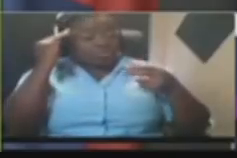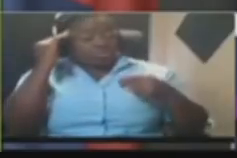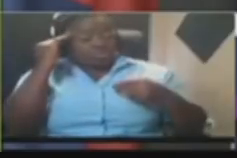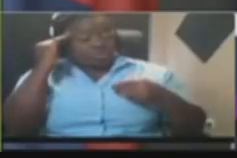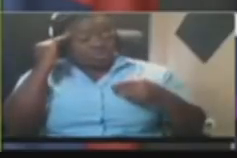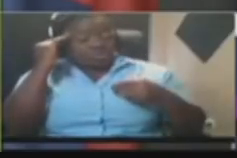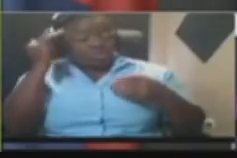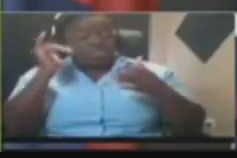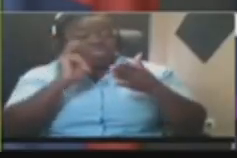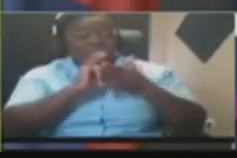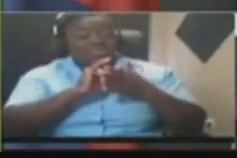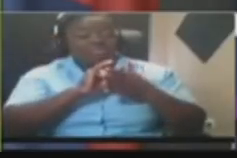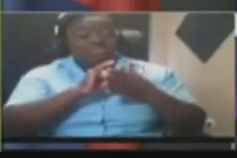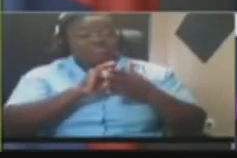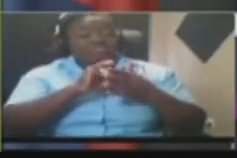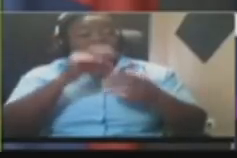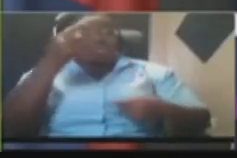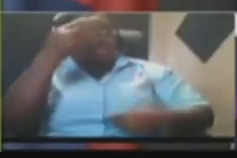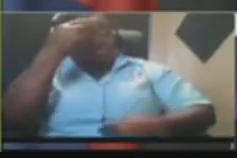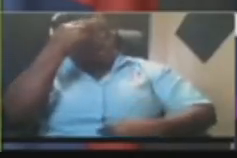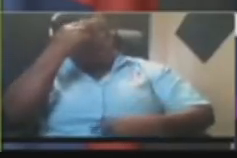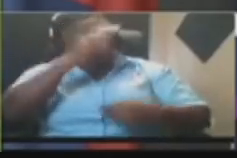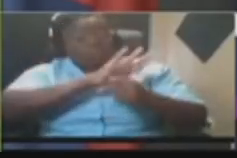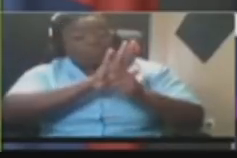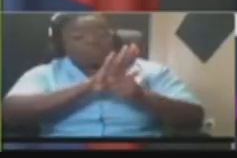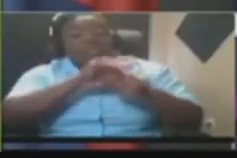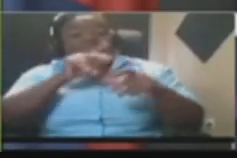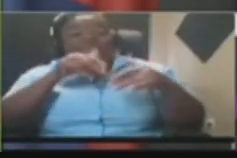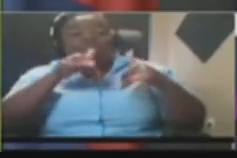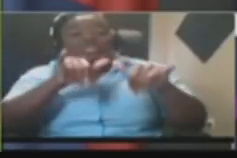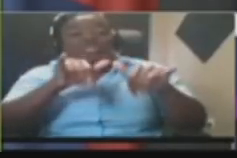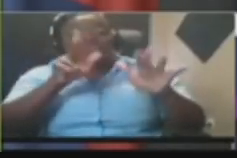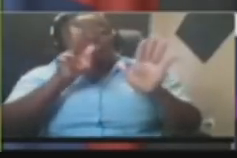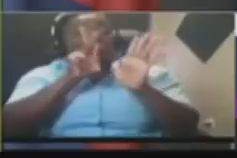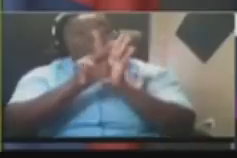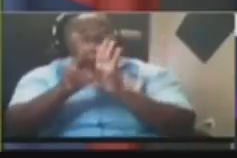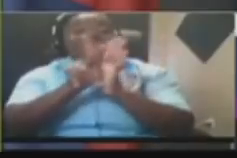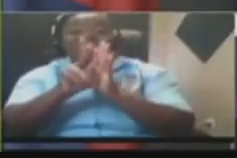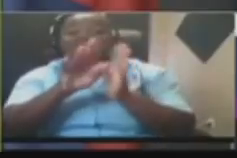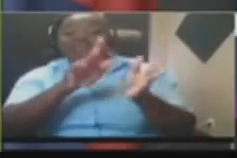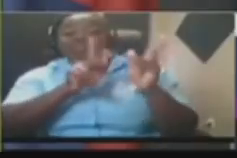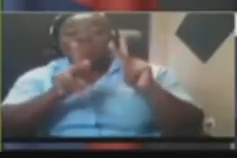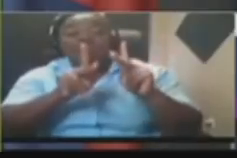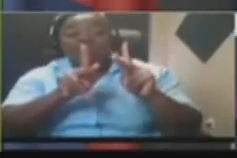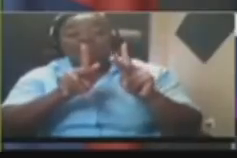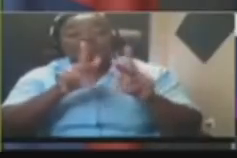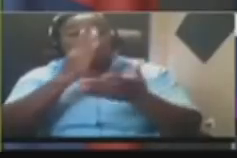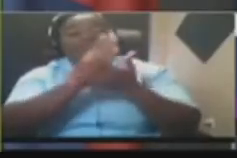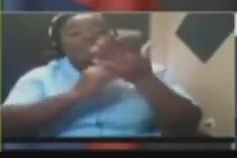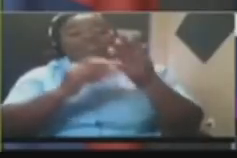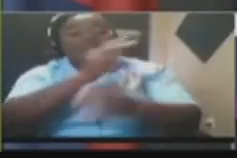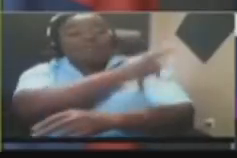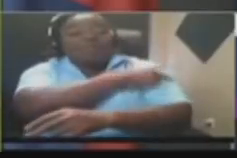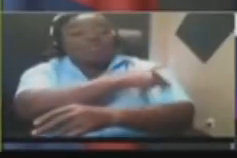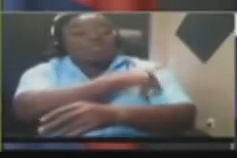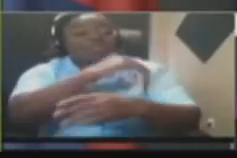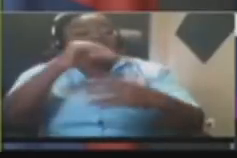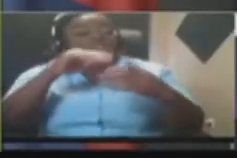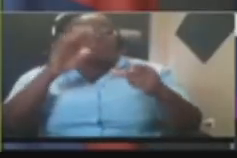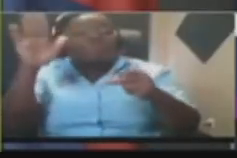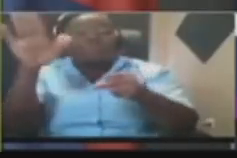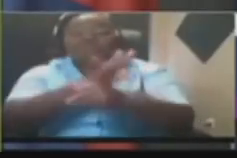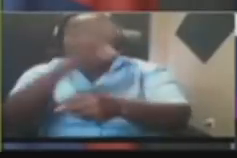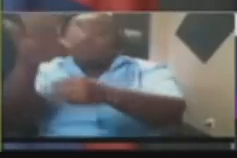virus is still killing people and infecting people, and in some instances, hospitals are still overflowing in some communities.